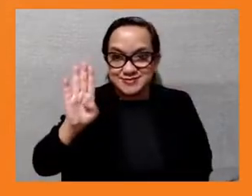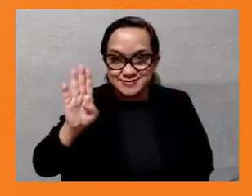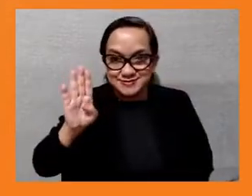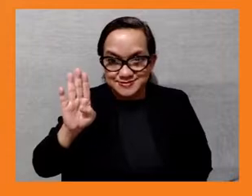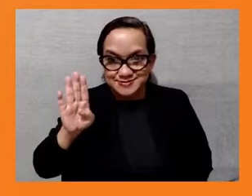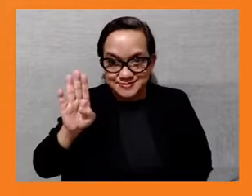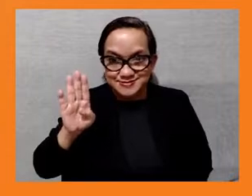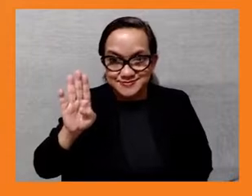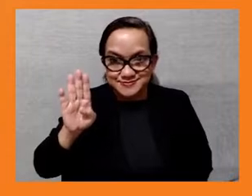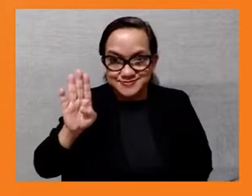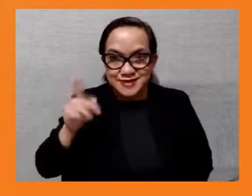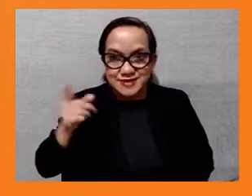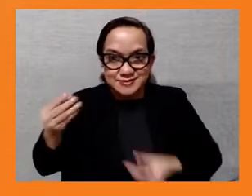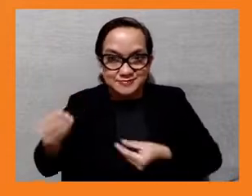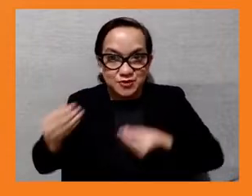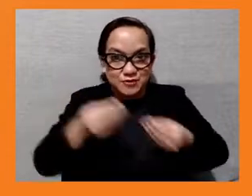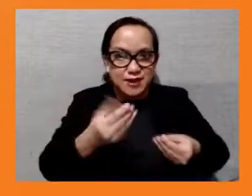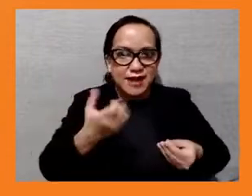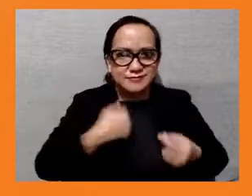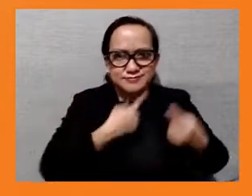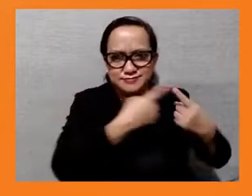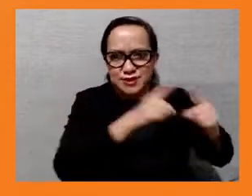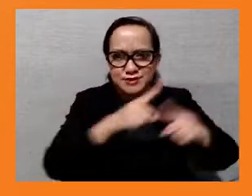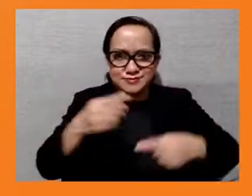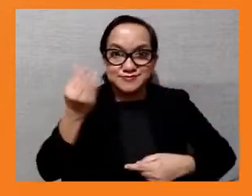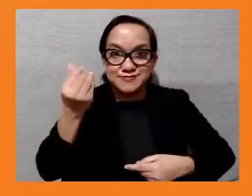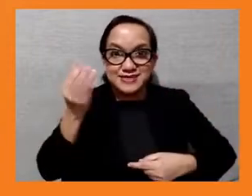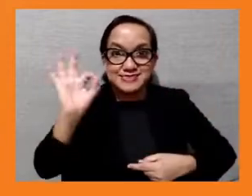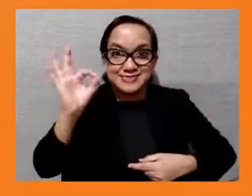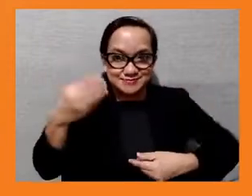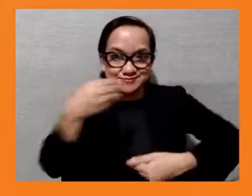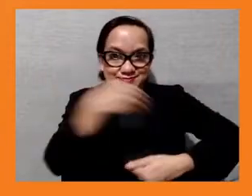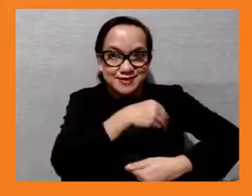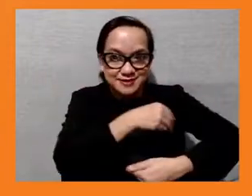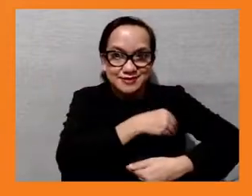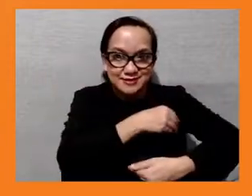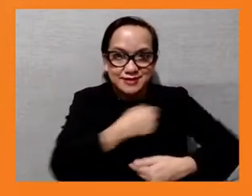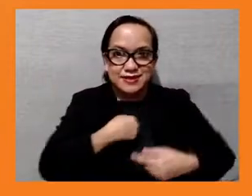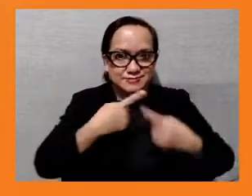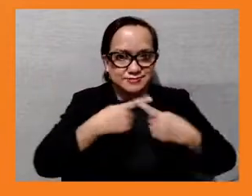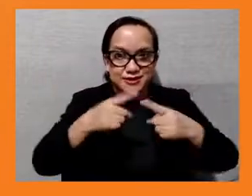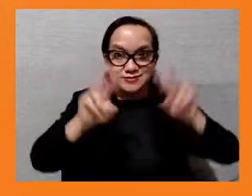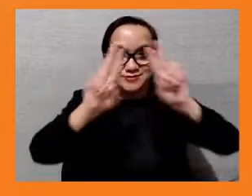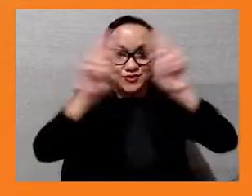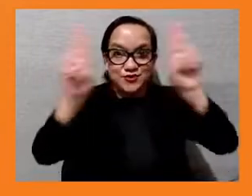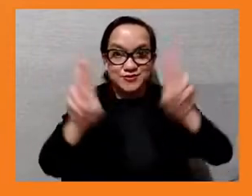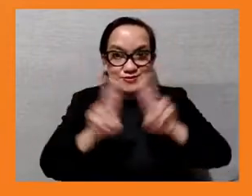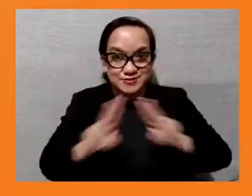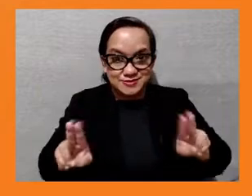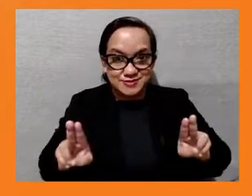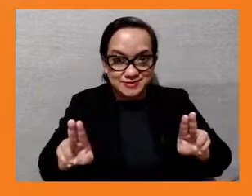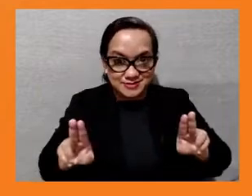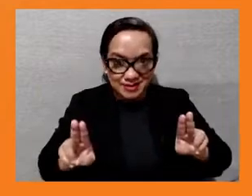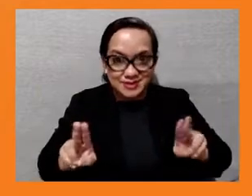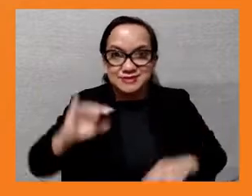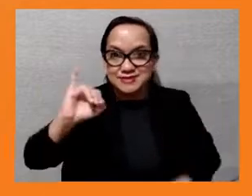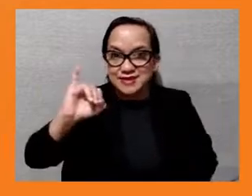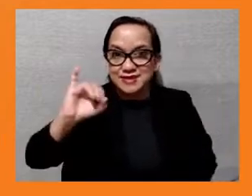the intertwining community, environmental and socio-cultural rights and concerns of the